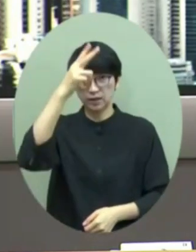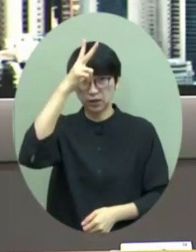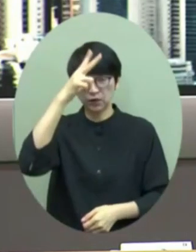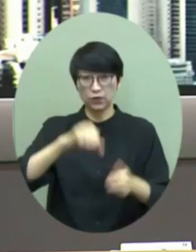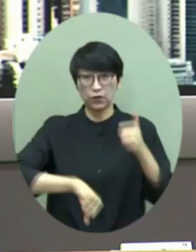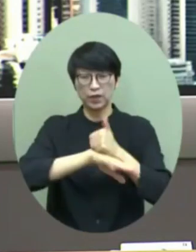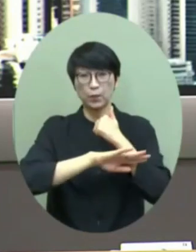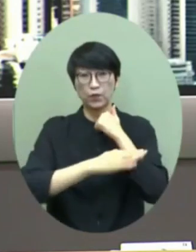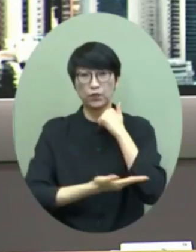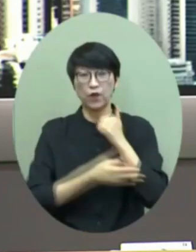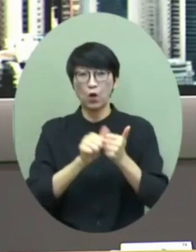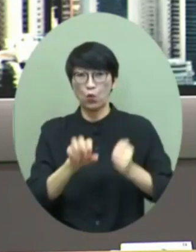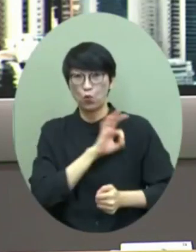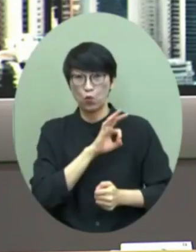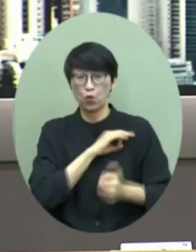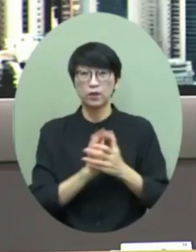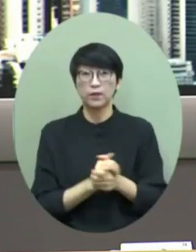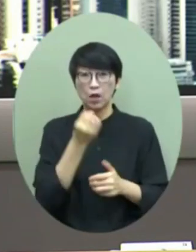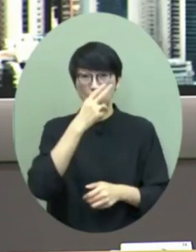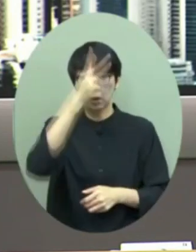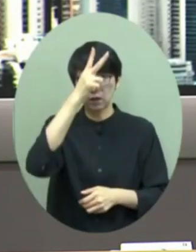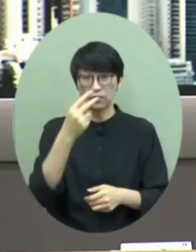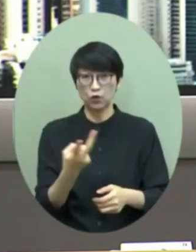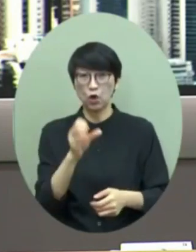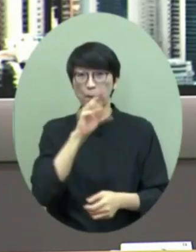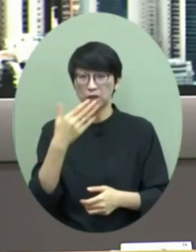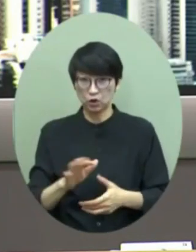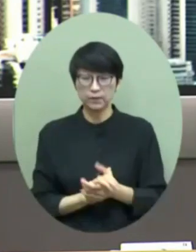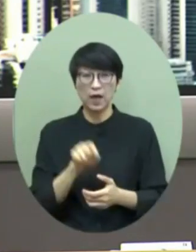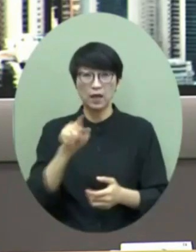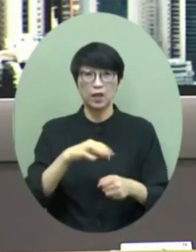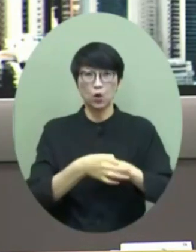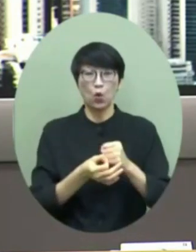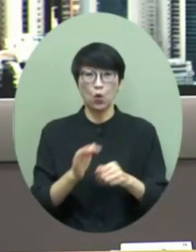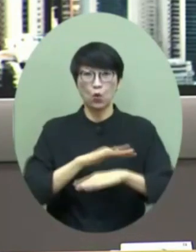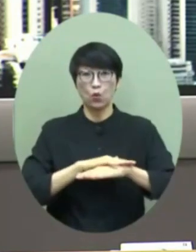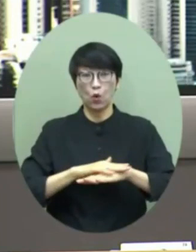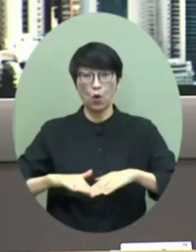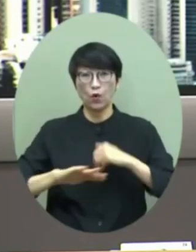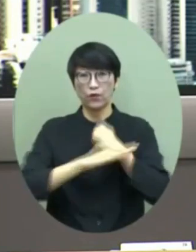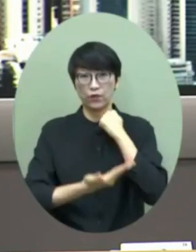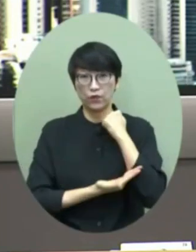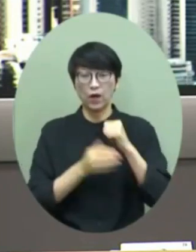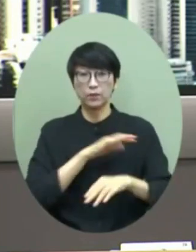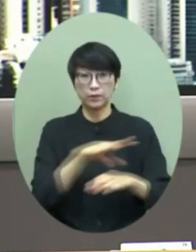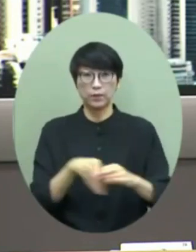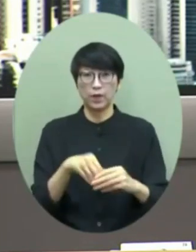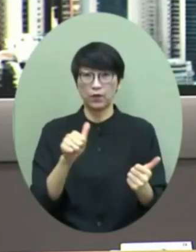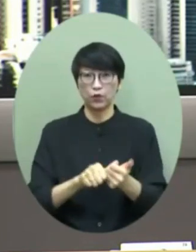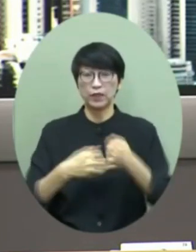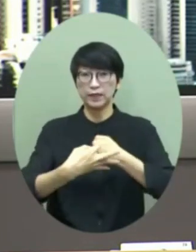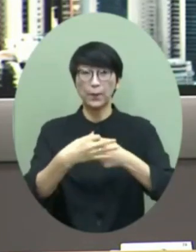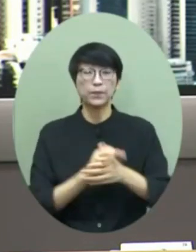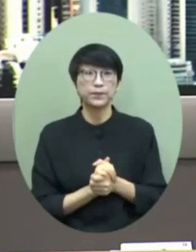with Article 18 of the Basic Law, the Basic Law Committee of the NPCSC was